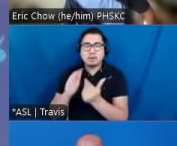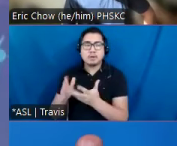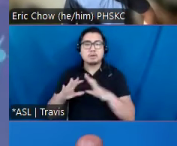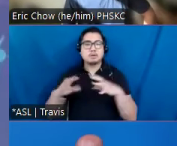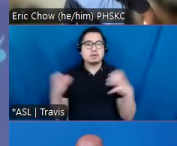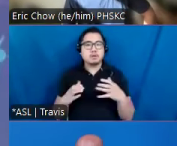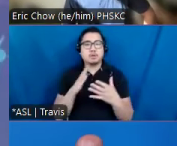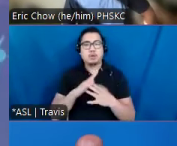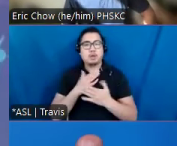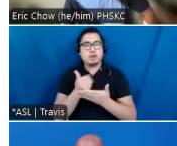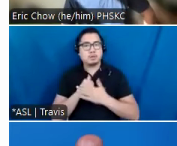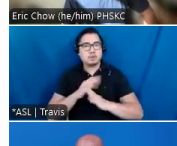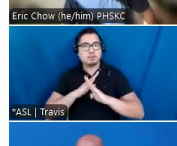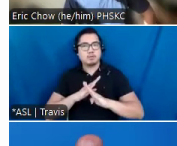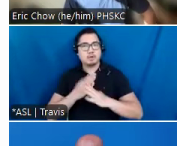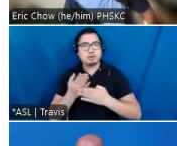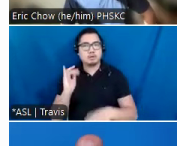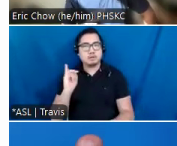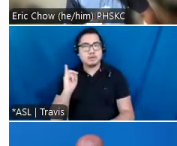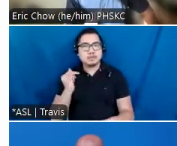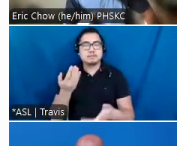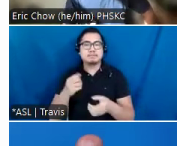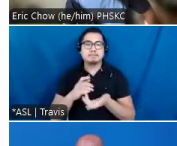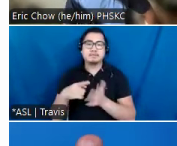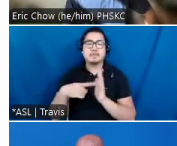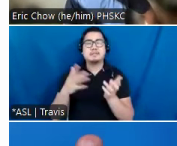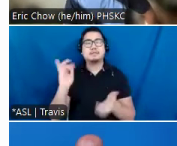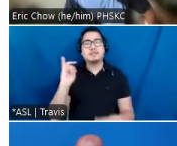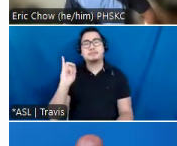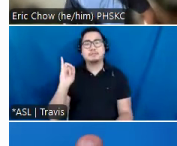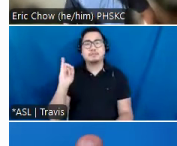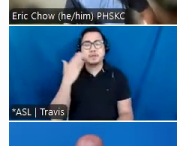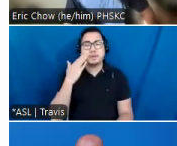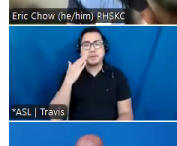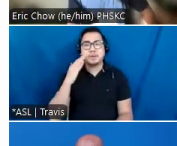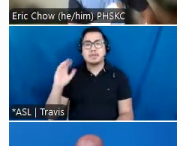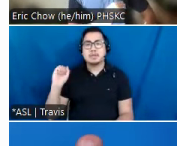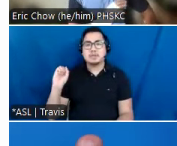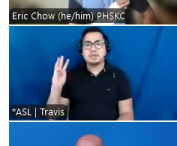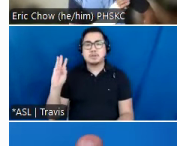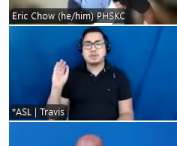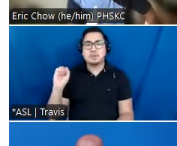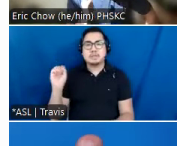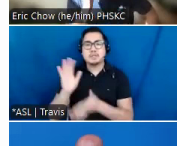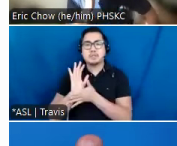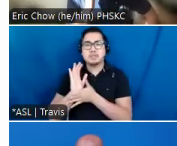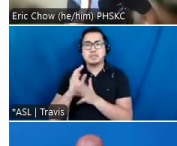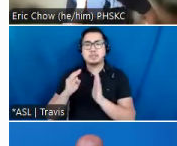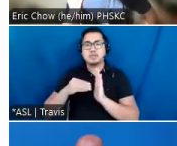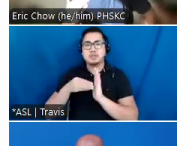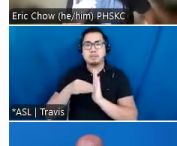viruses in many ways, like the Swiss cheese model. So I know many of you may